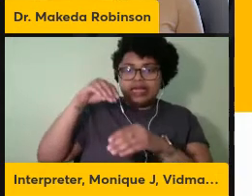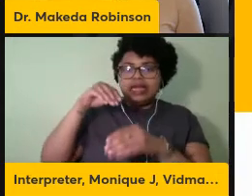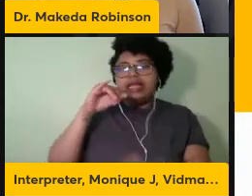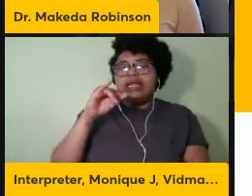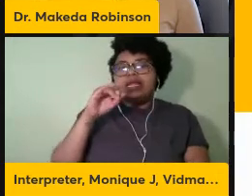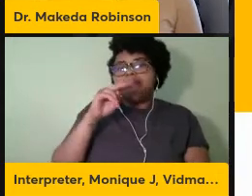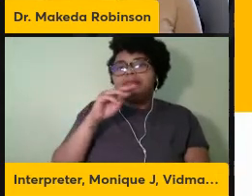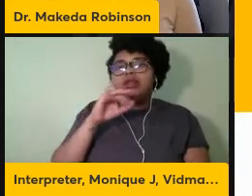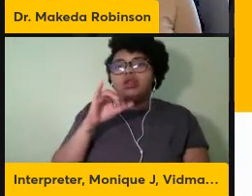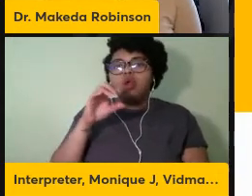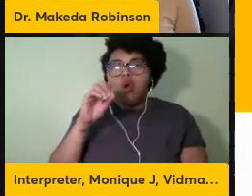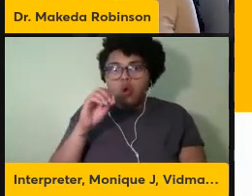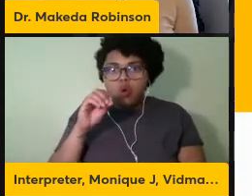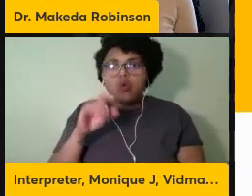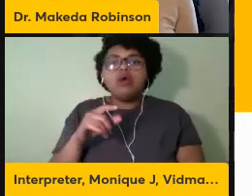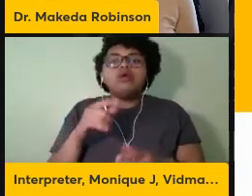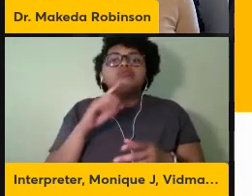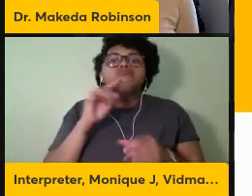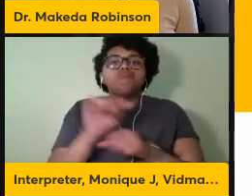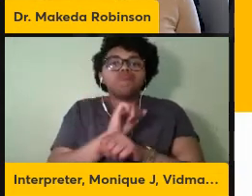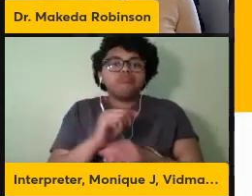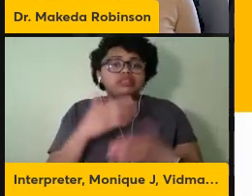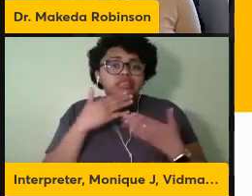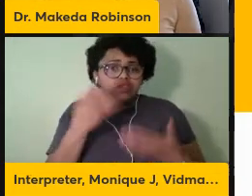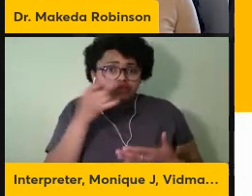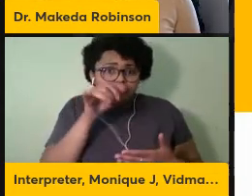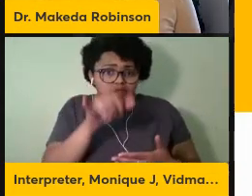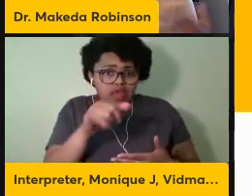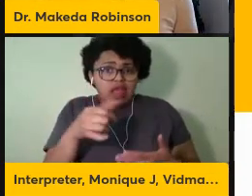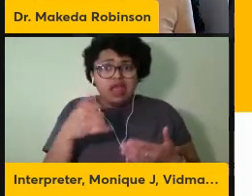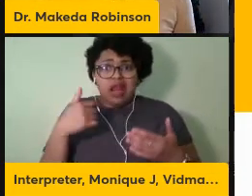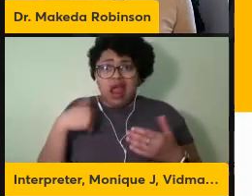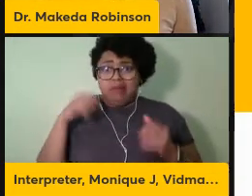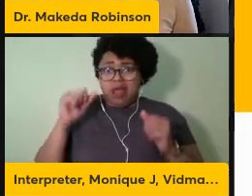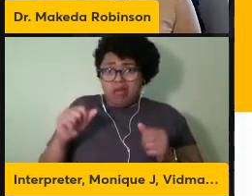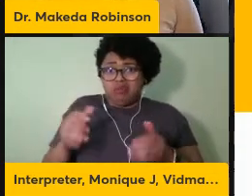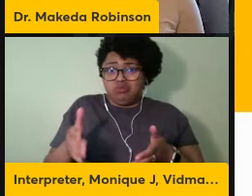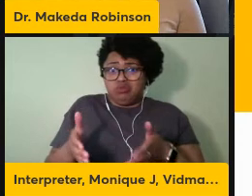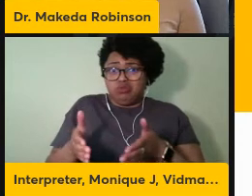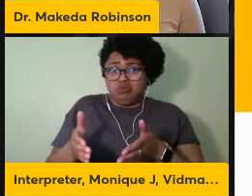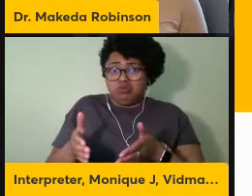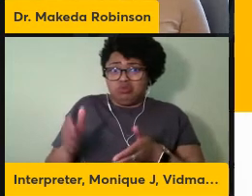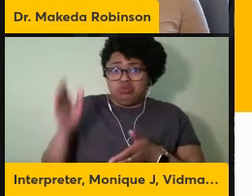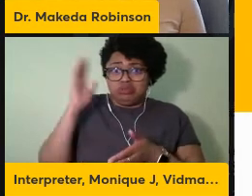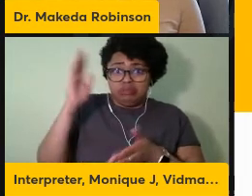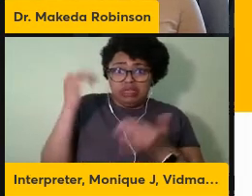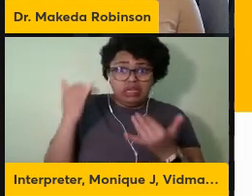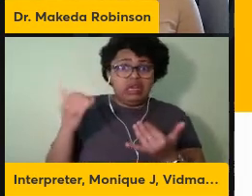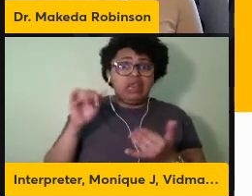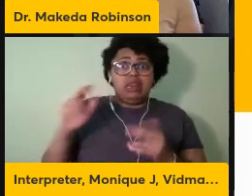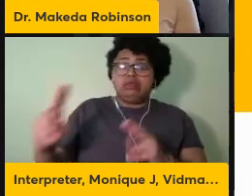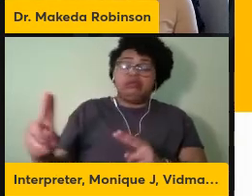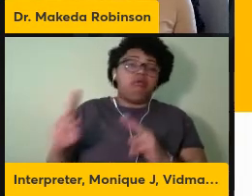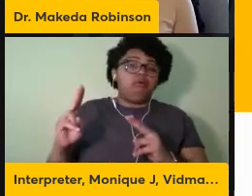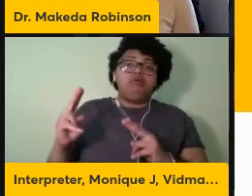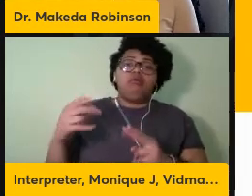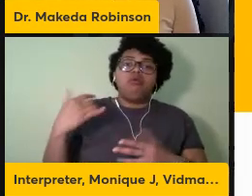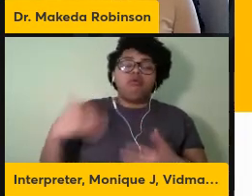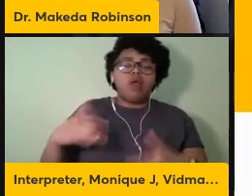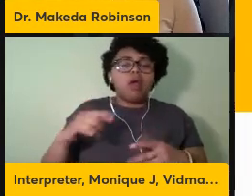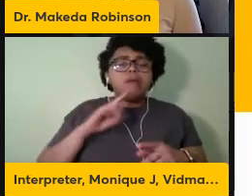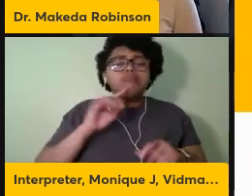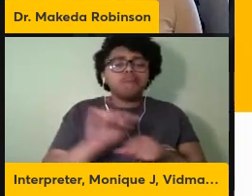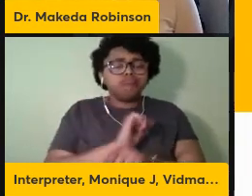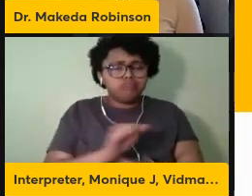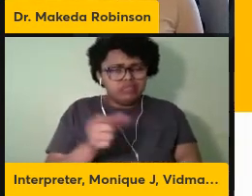really an honor. I wanted to talk a bit about my evolution as an infectious disease specialist over the last couple of